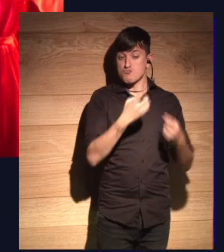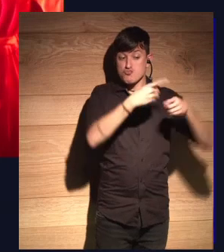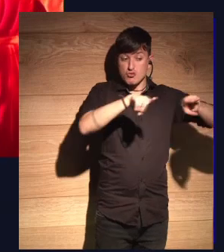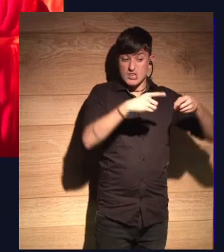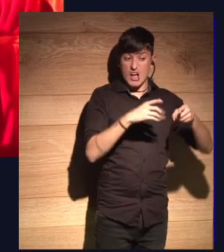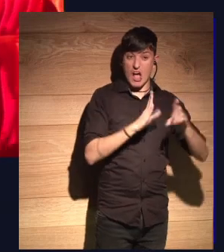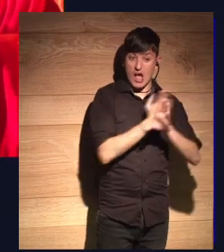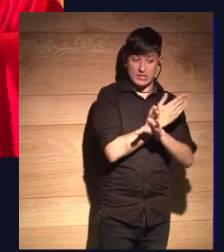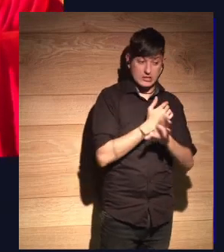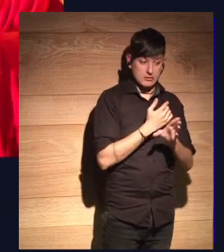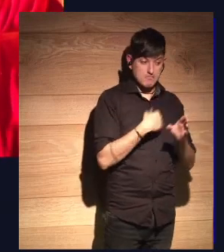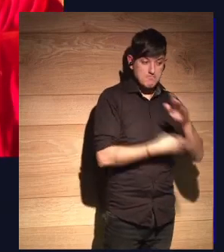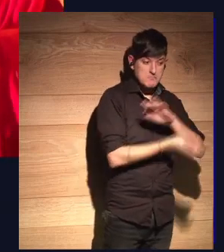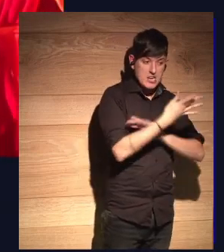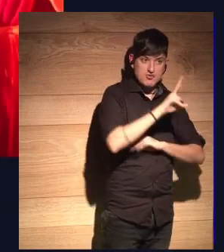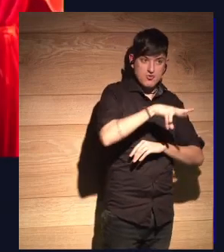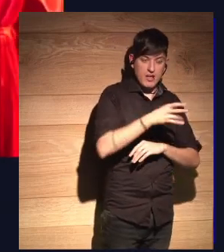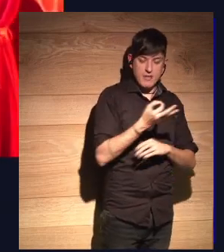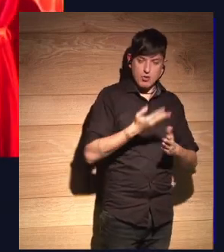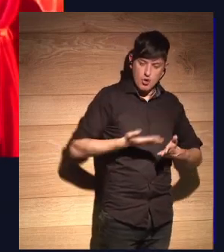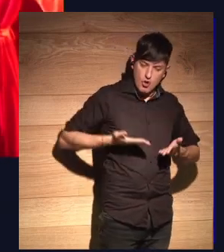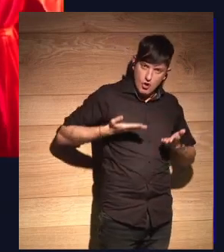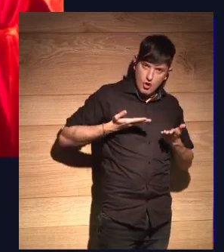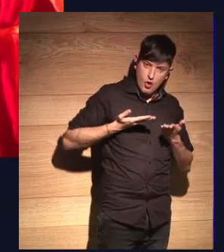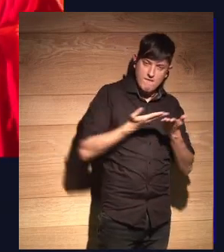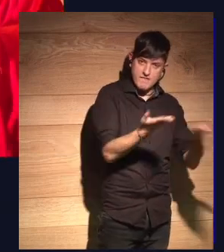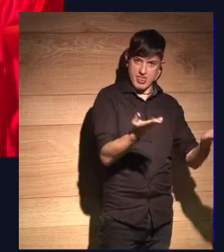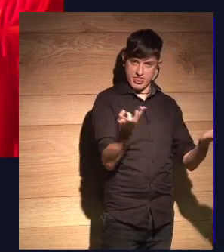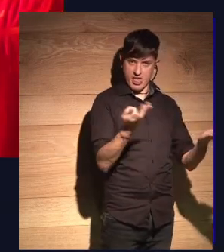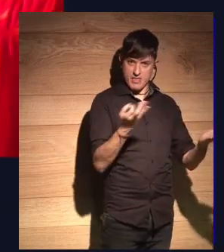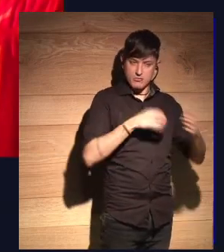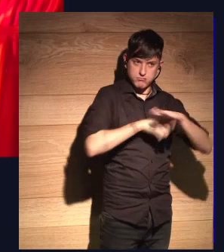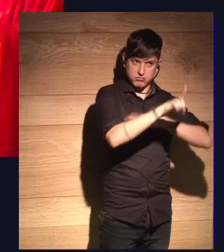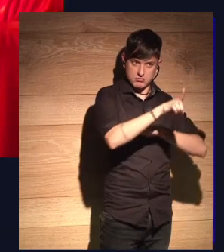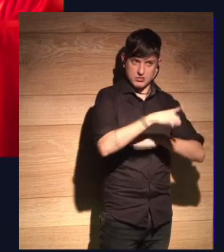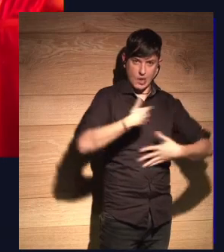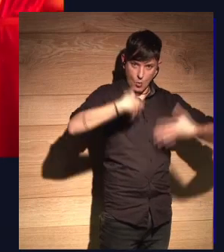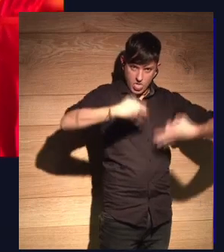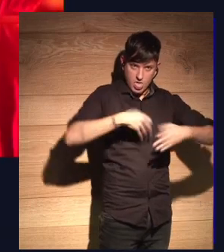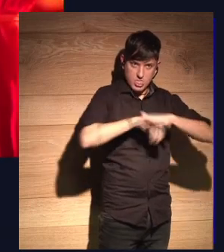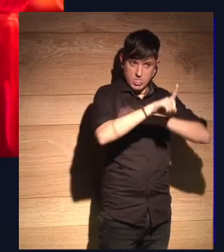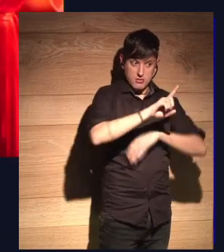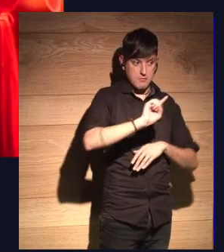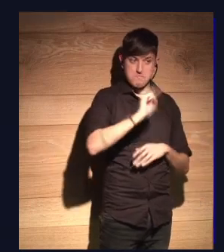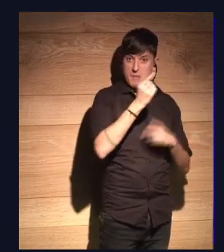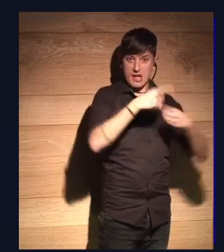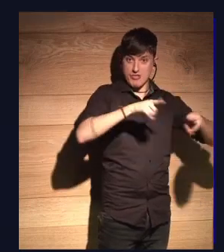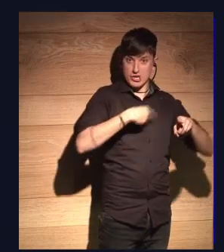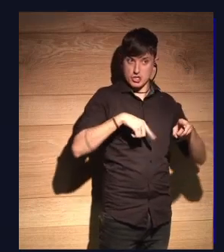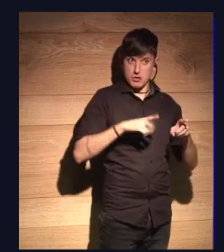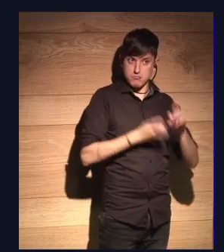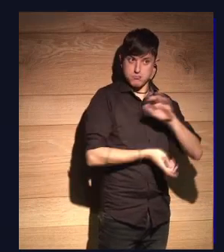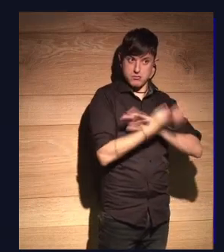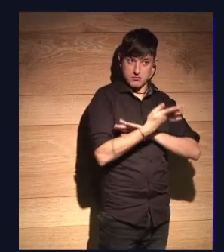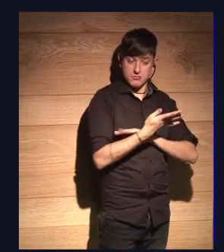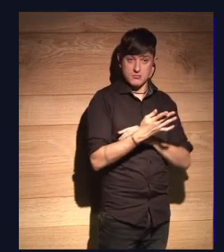and do this, and I didn't want anyone else involved. It was just me. And that went really well. So the next part that we went to,